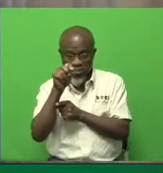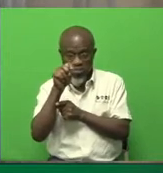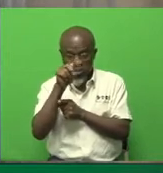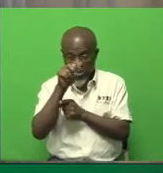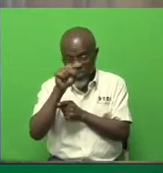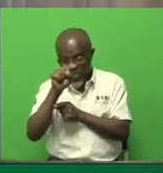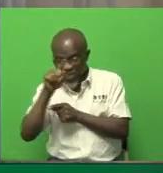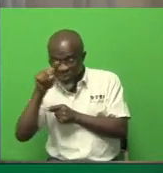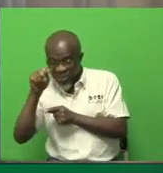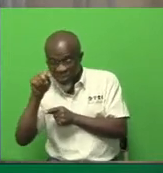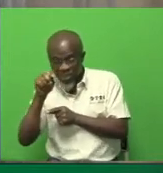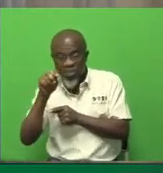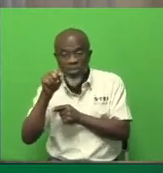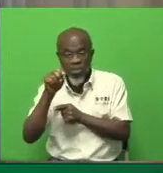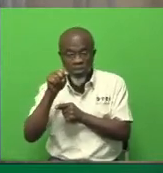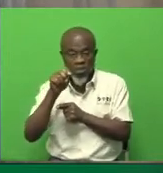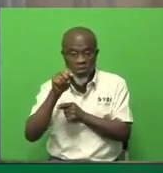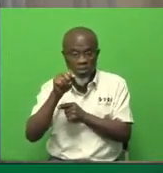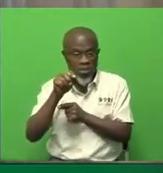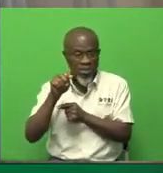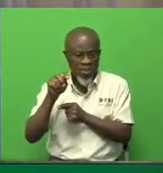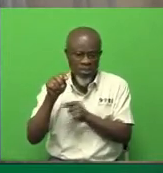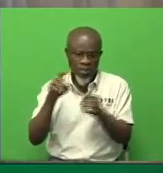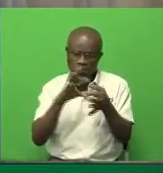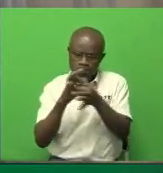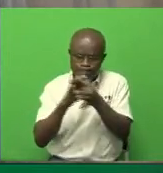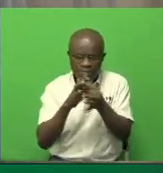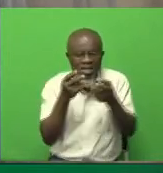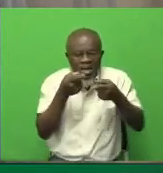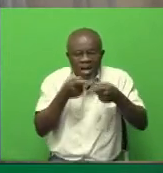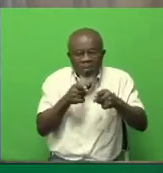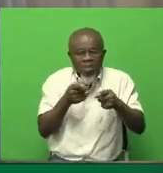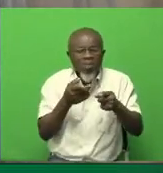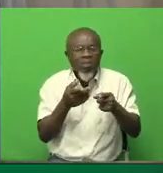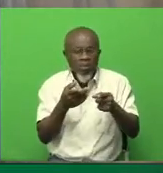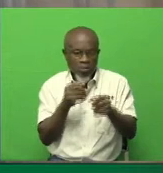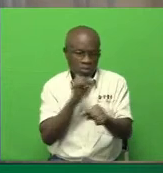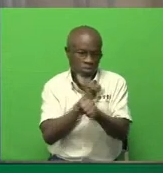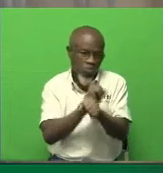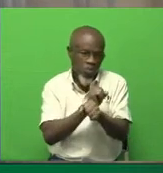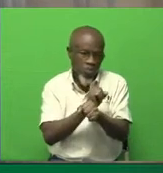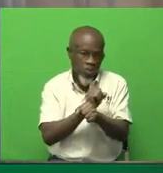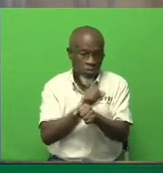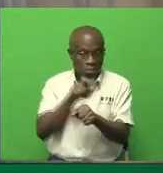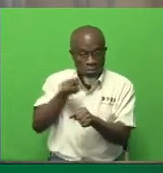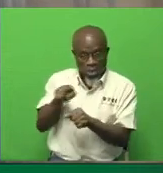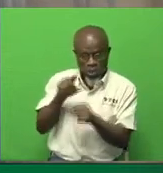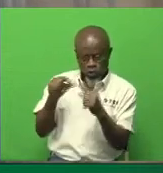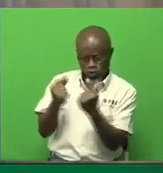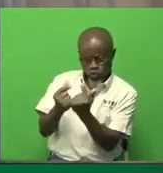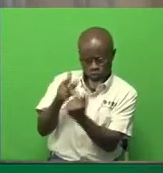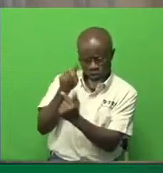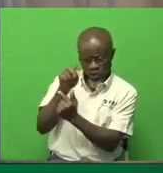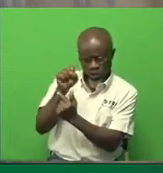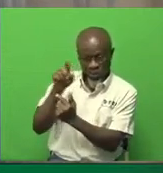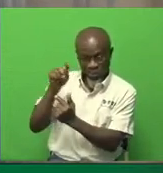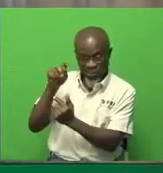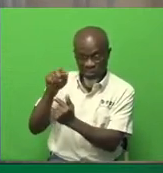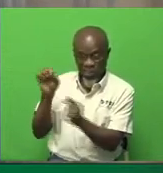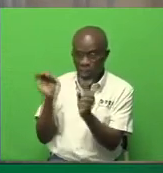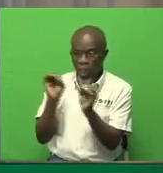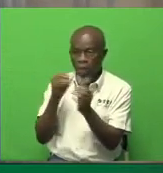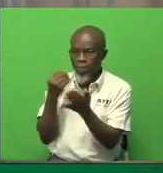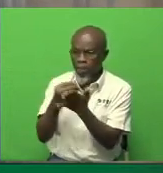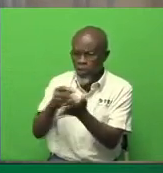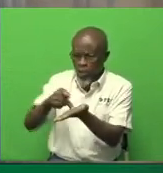that up to a few months ago they could not receive payments for phone and internet bills at their own Outlets due to